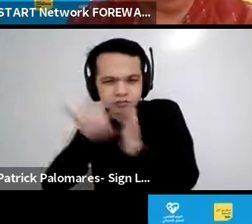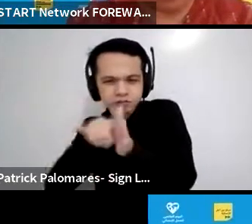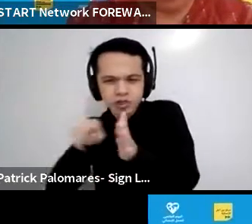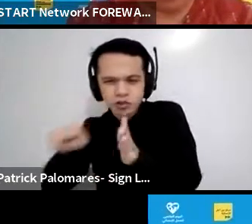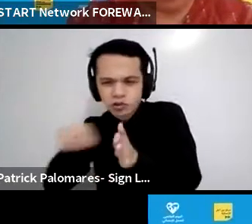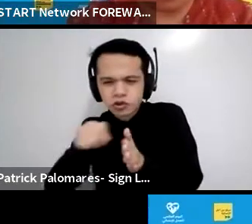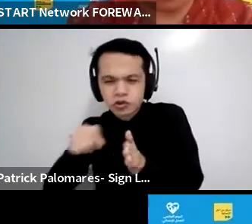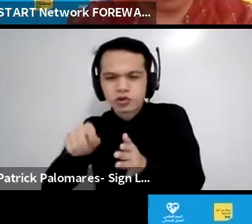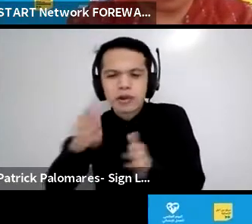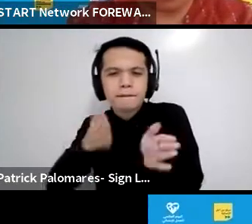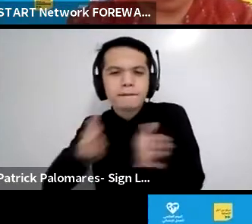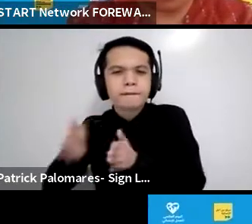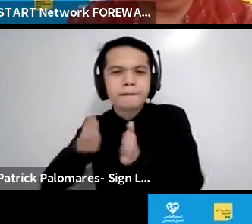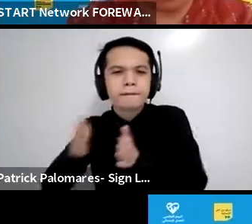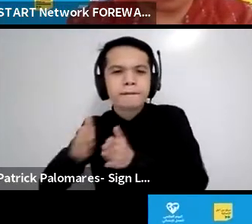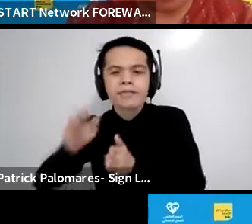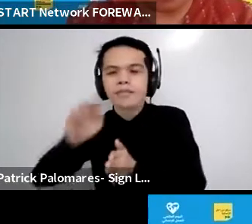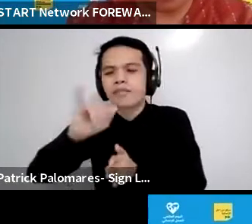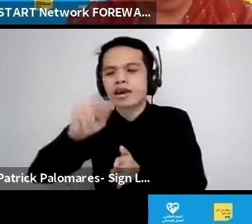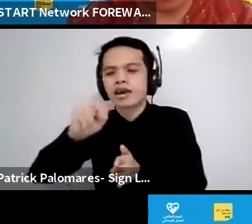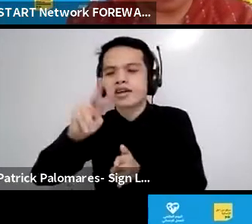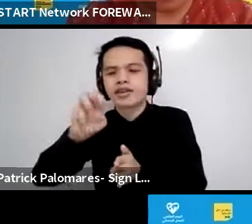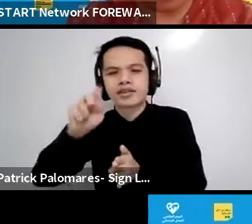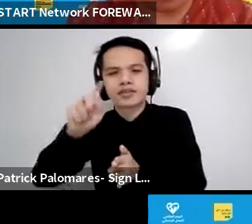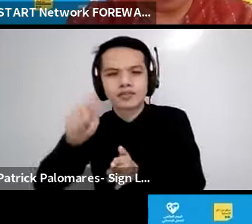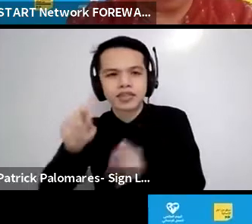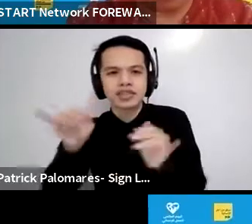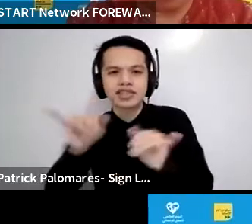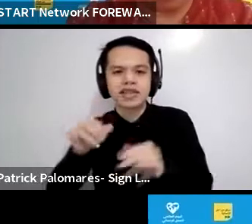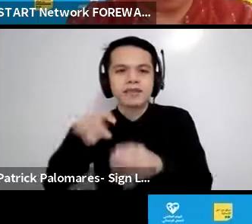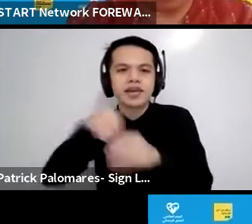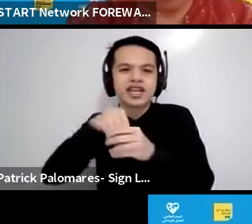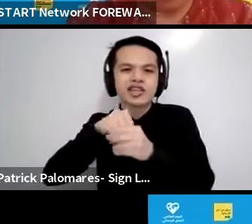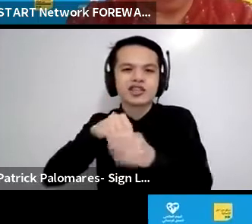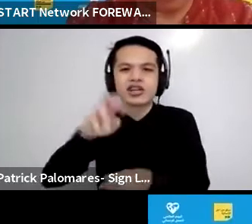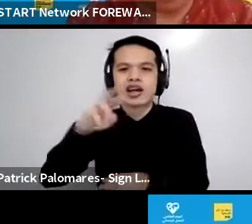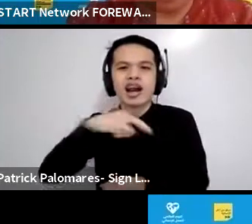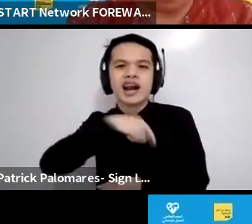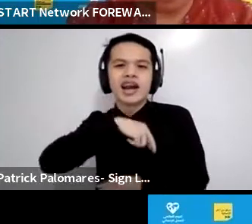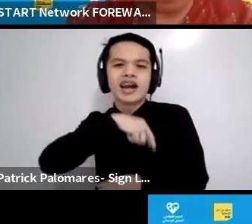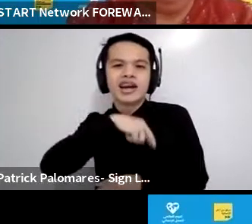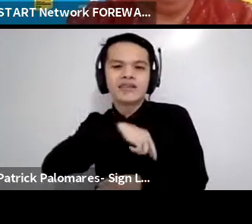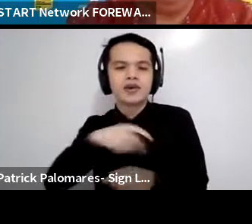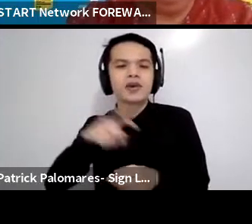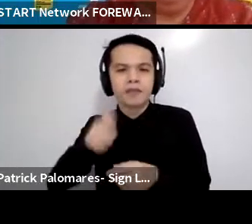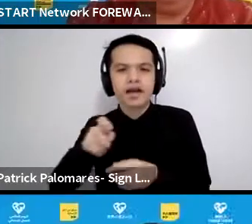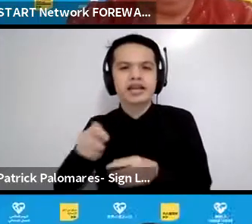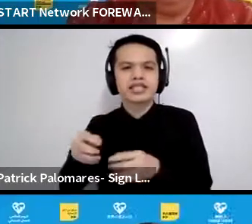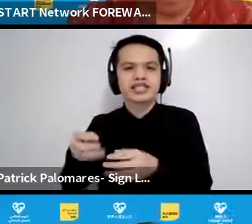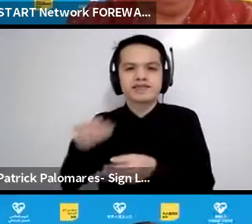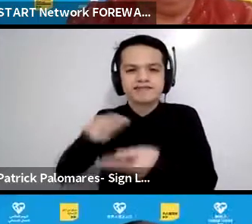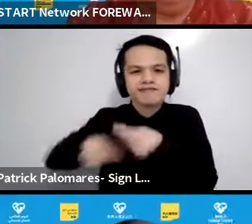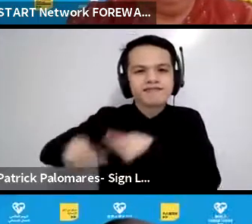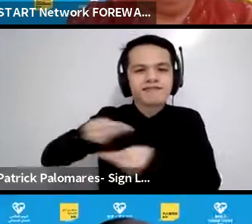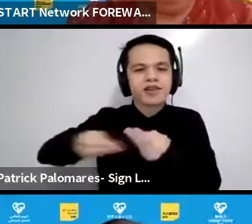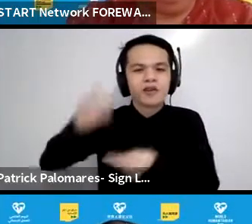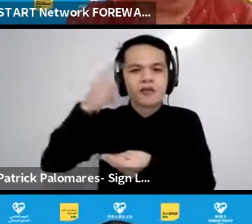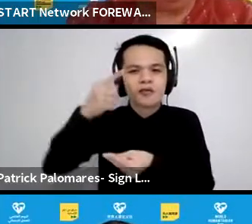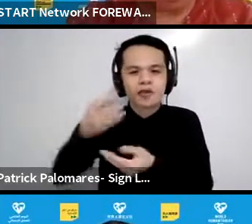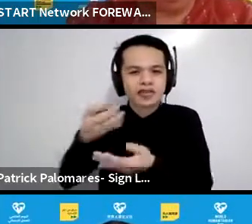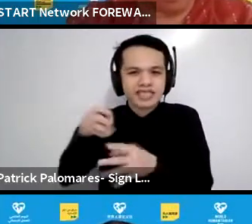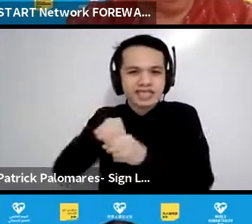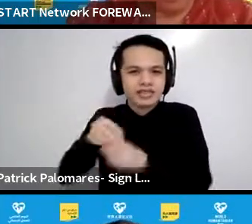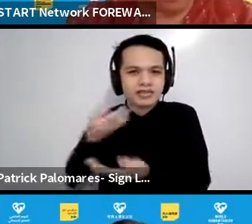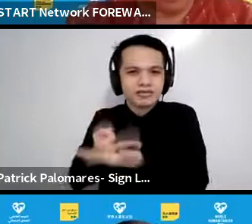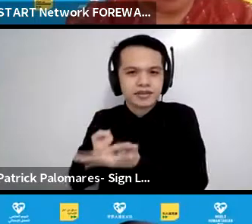investment plans or their internal revenue allotment that should be allocated for climate finance. So it's again a